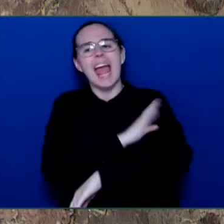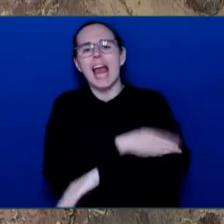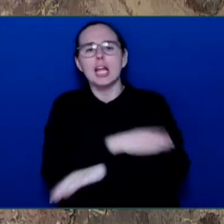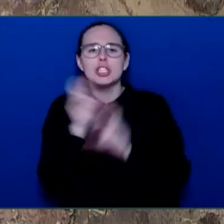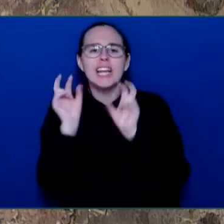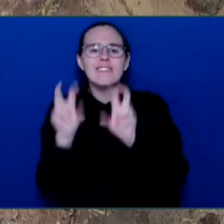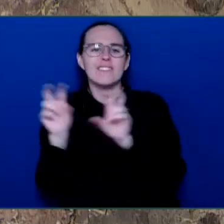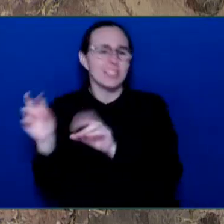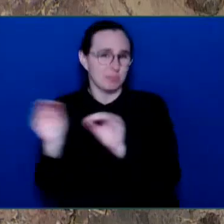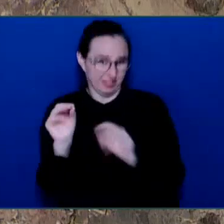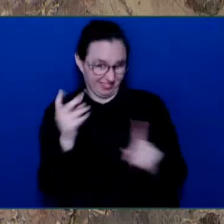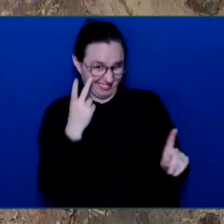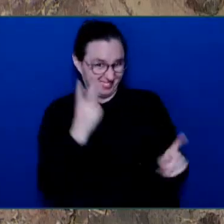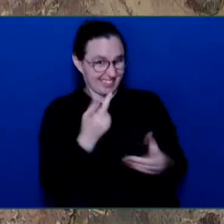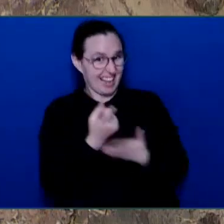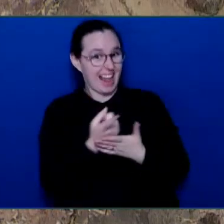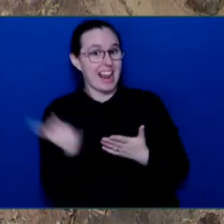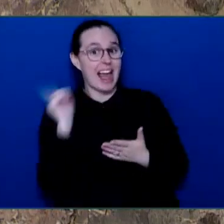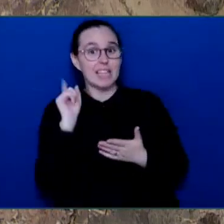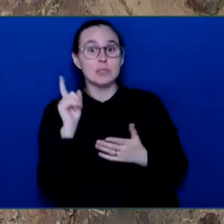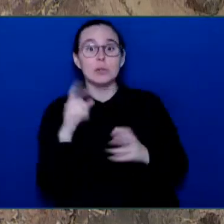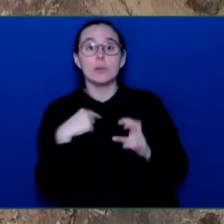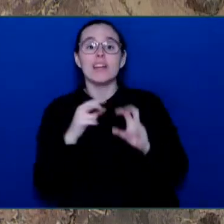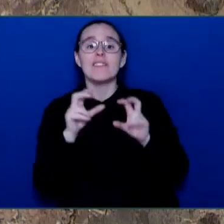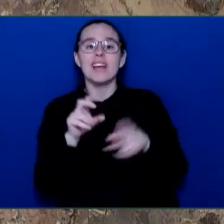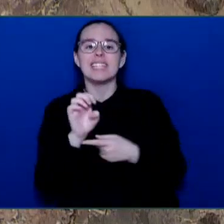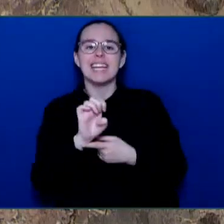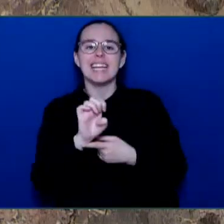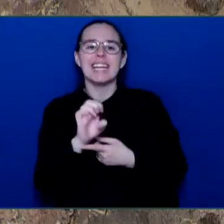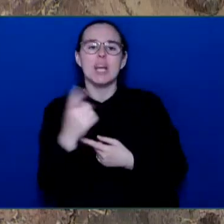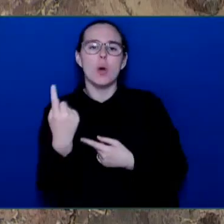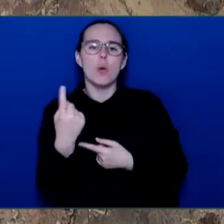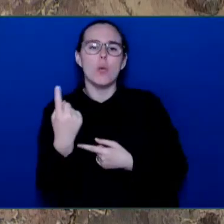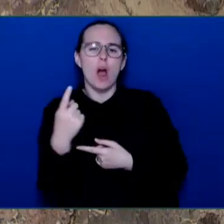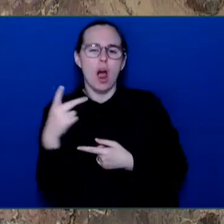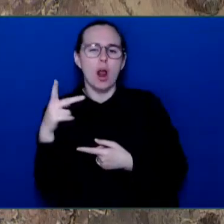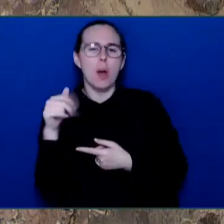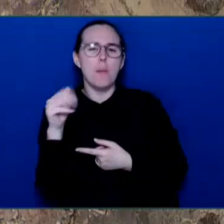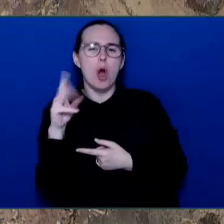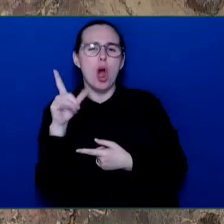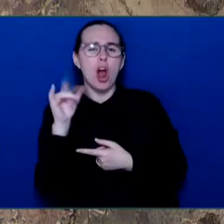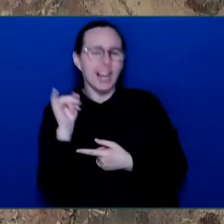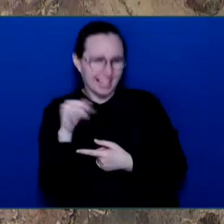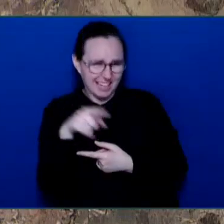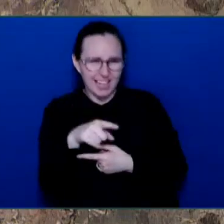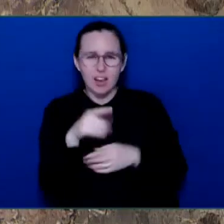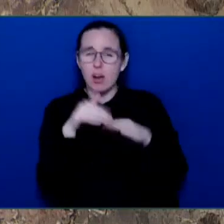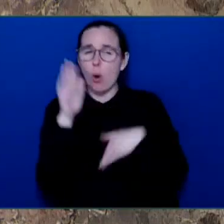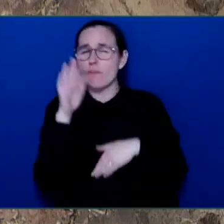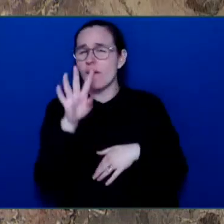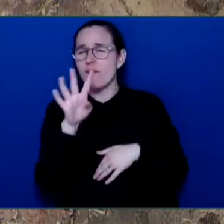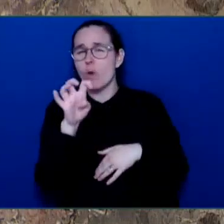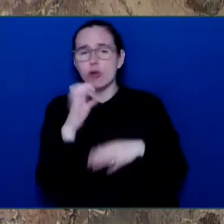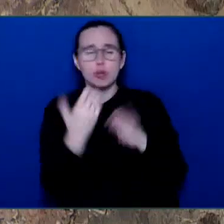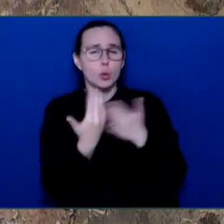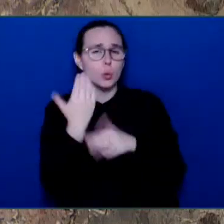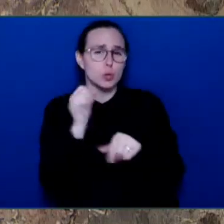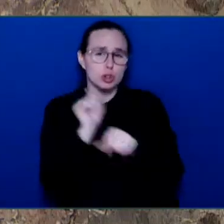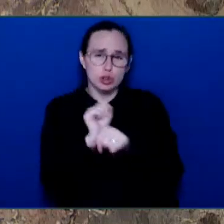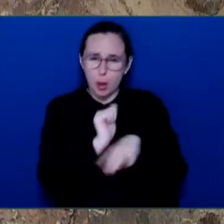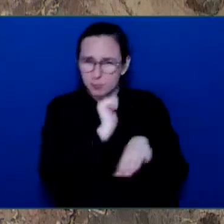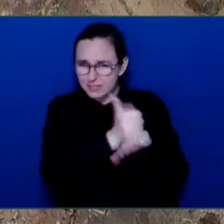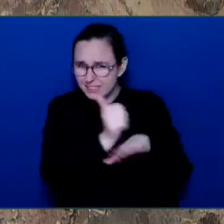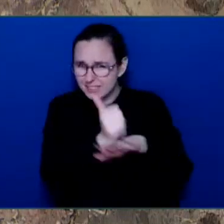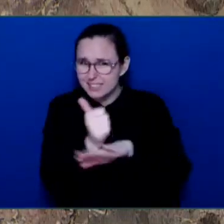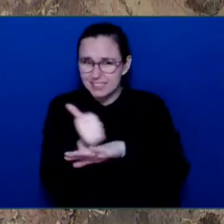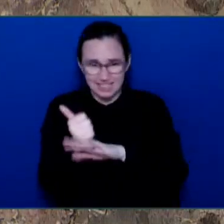E1 Moly and the creation of over 400 jobs in Maple Ridge. That's what we're doing on this side of the House. That's what we're going to keep doing